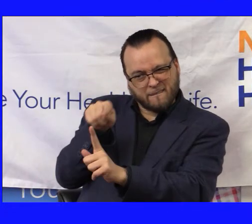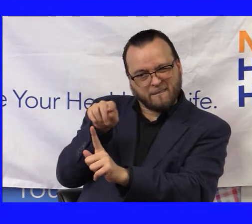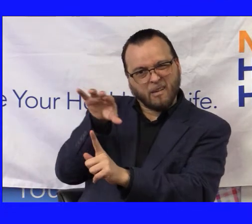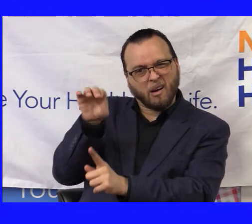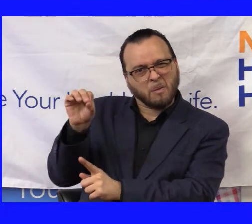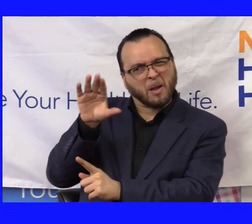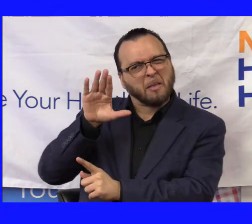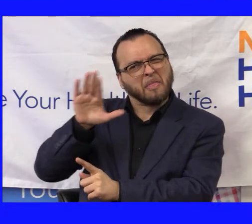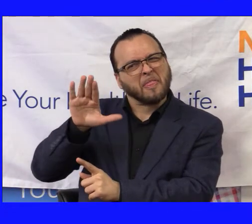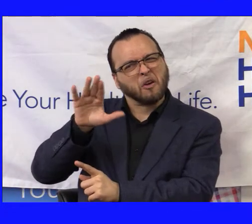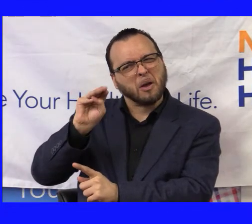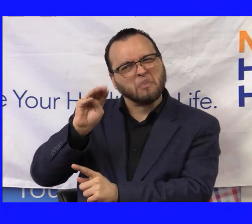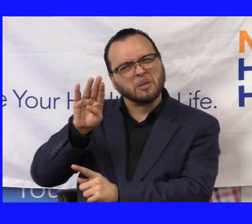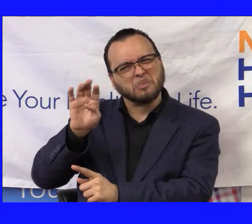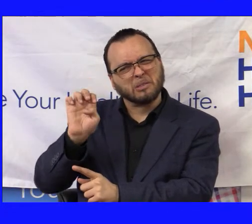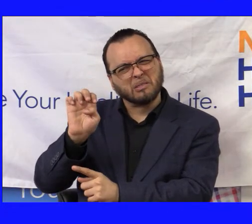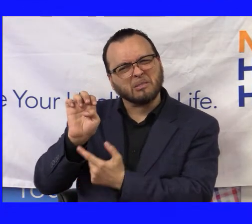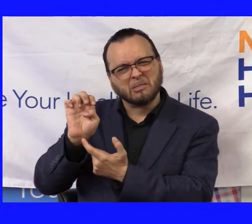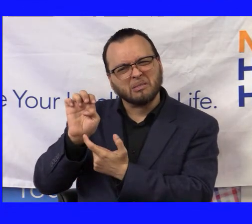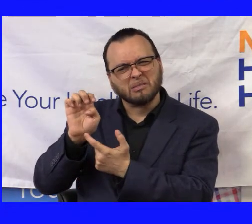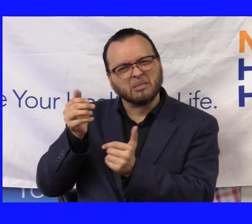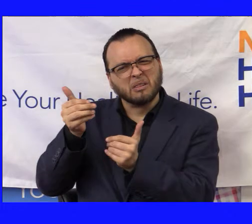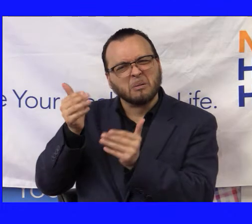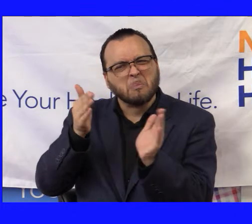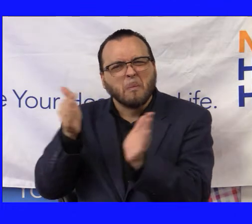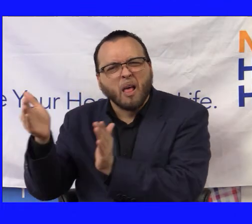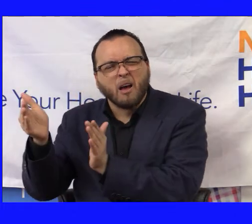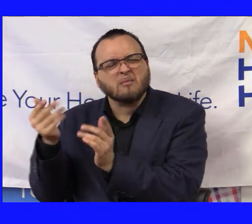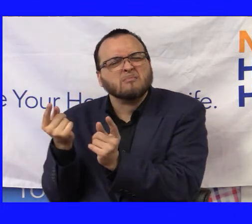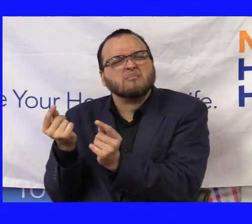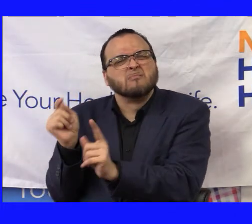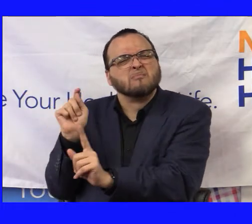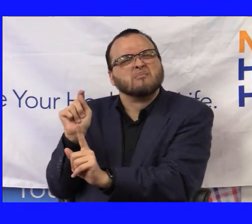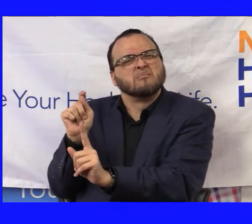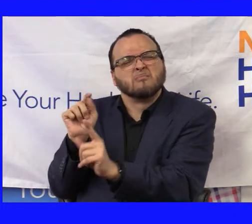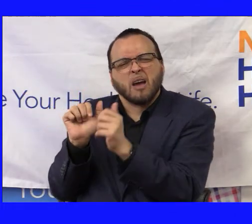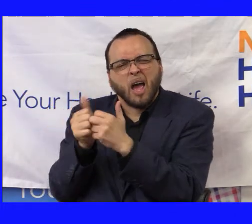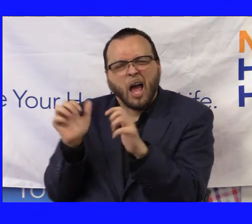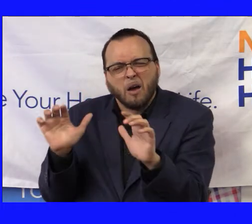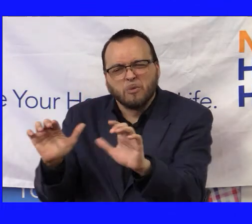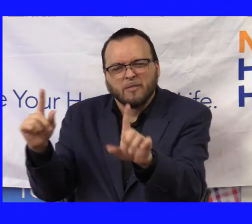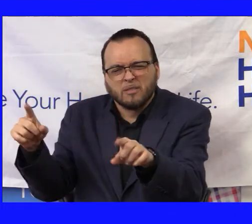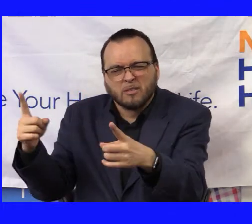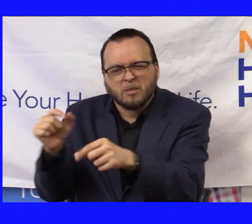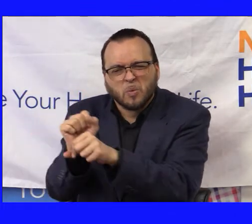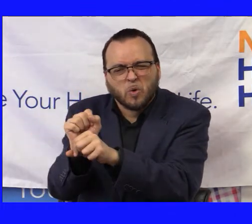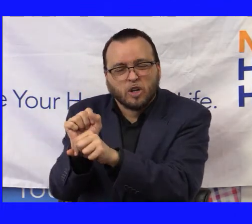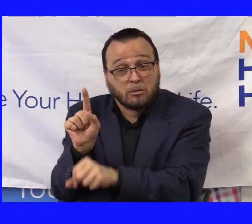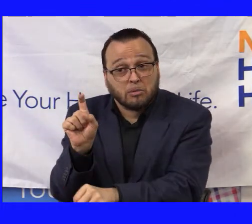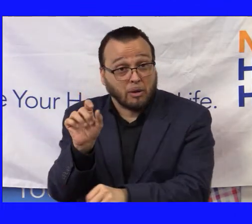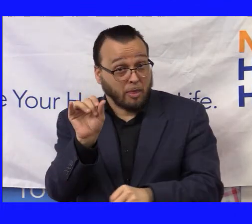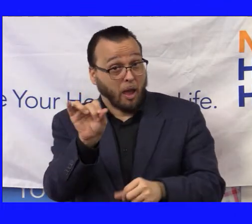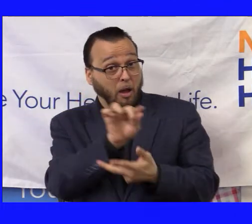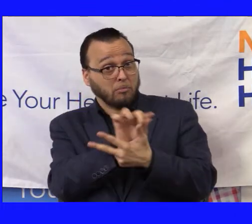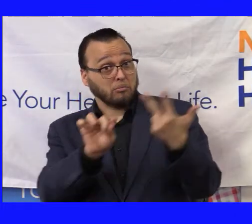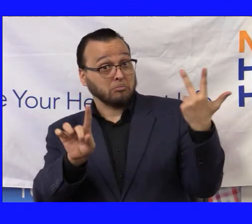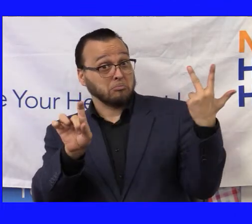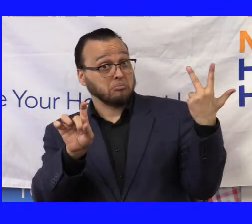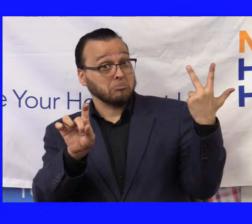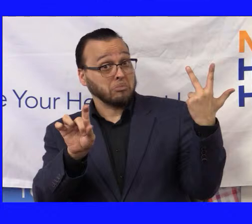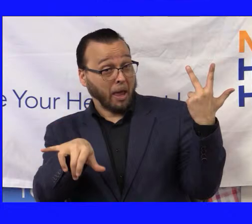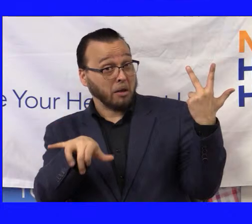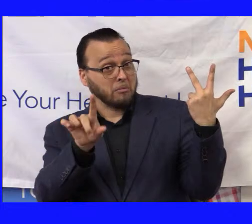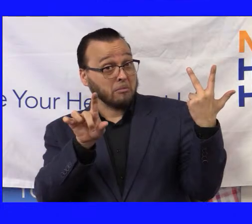their MWBE plan and how they're performing the canvassing work now. Does that make sense?